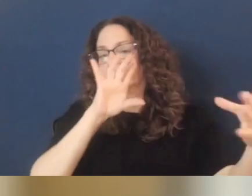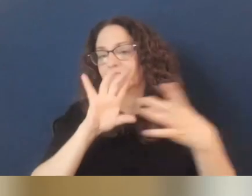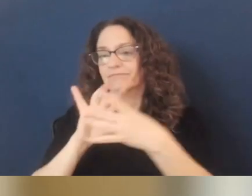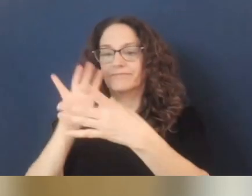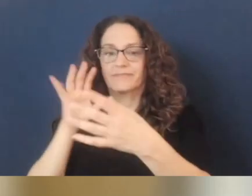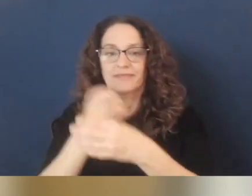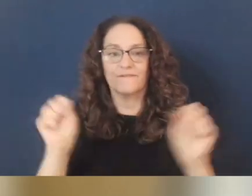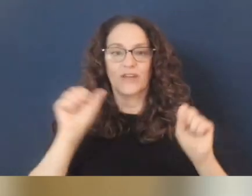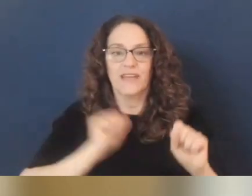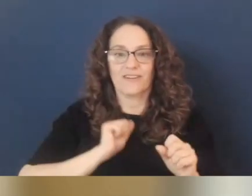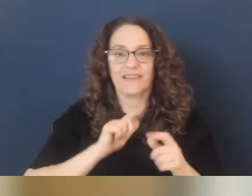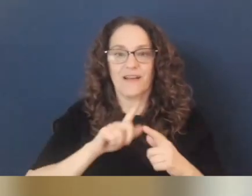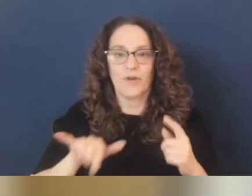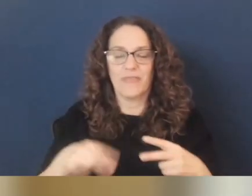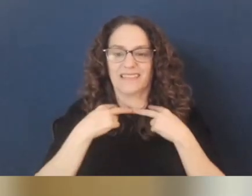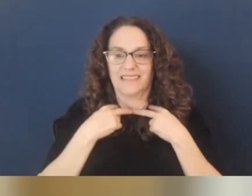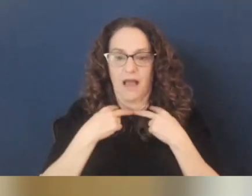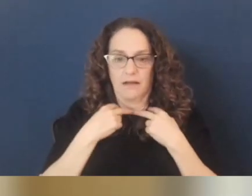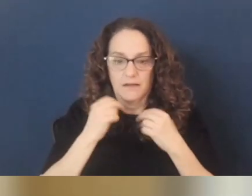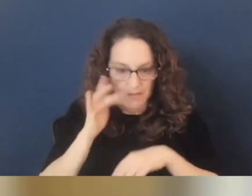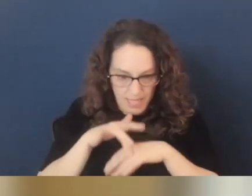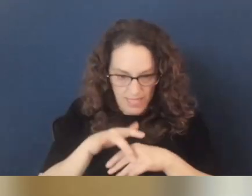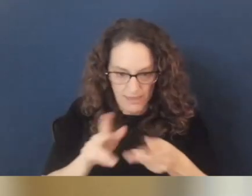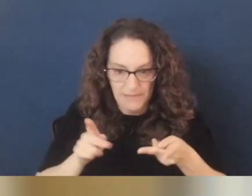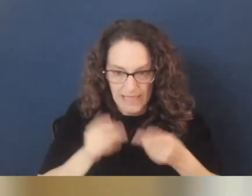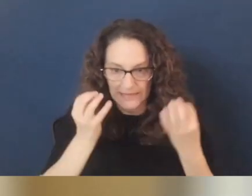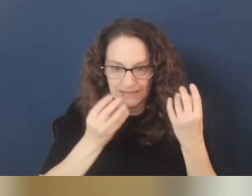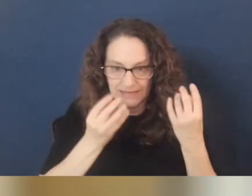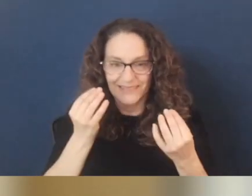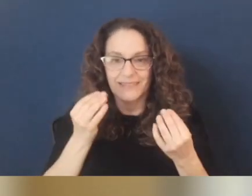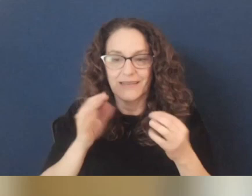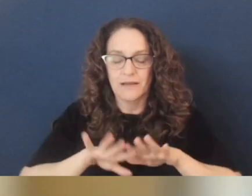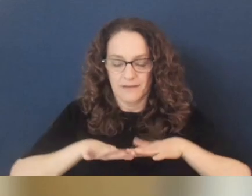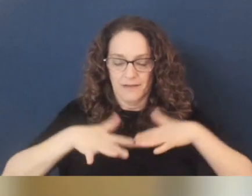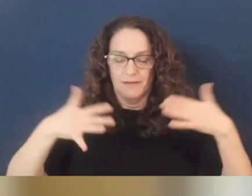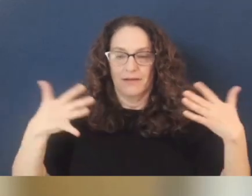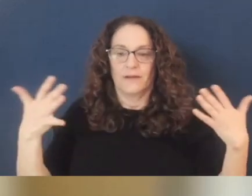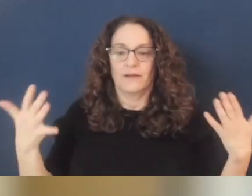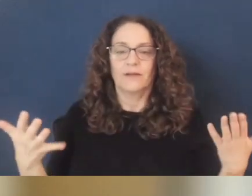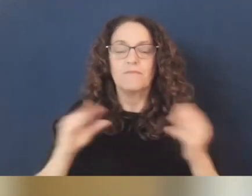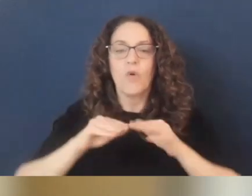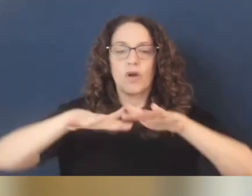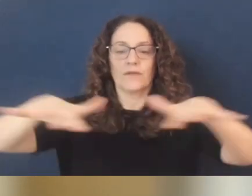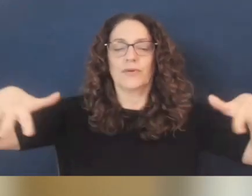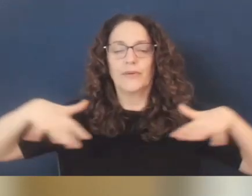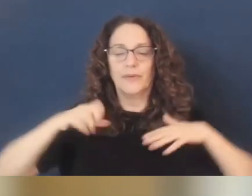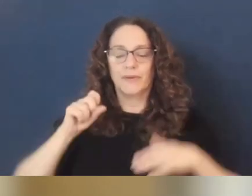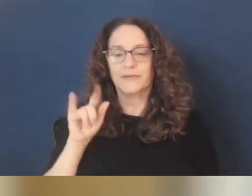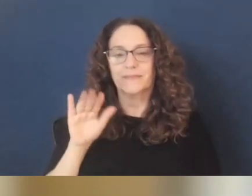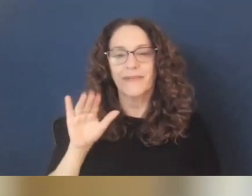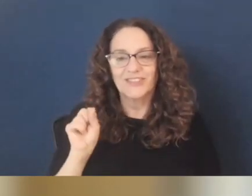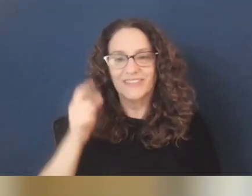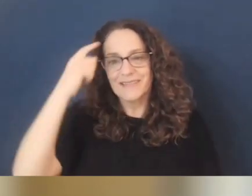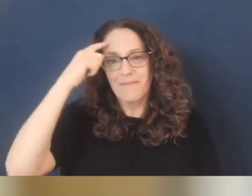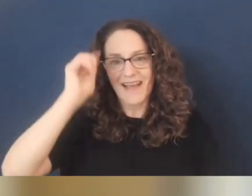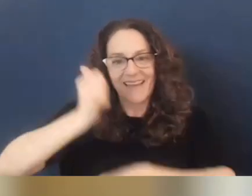stuck places, we experience tremendous spaciousness of mind And we very often see how a sense